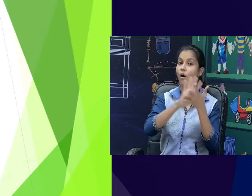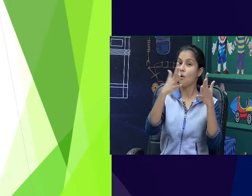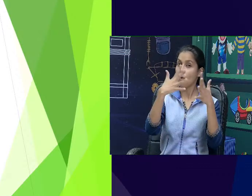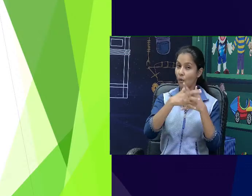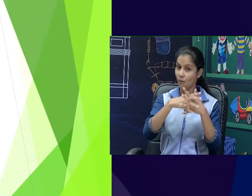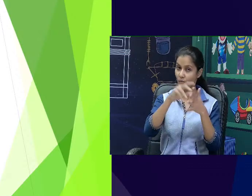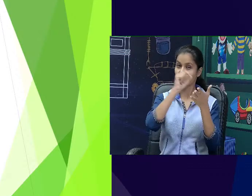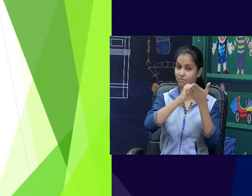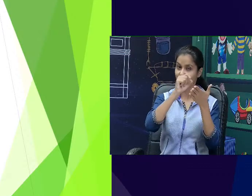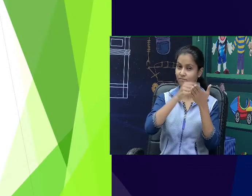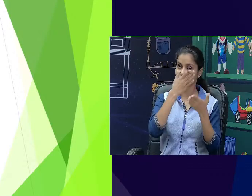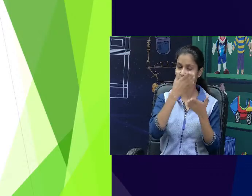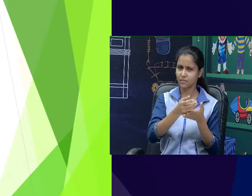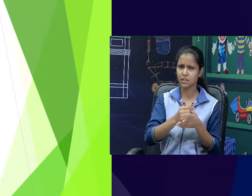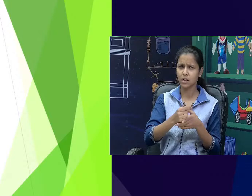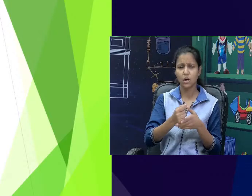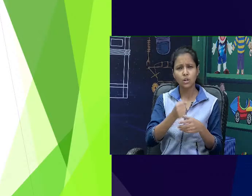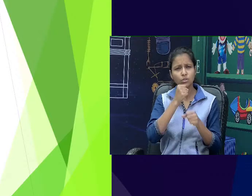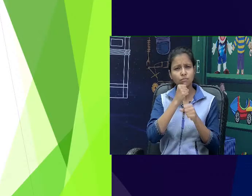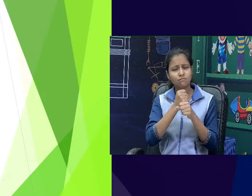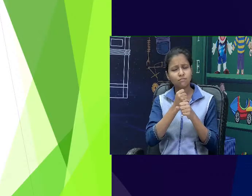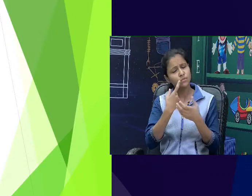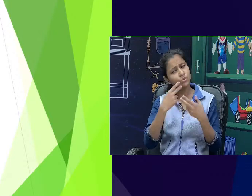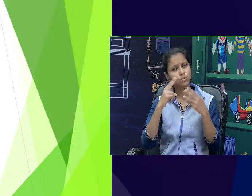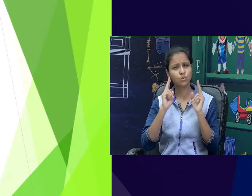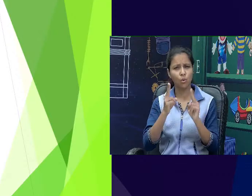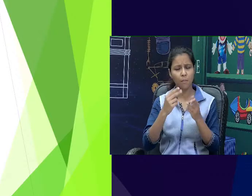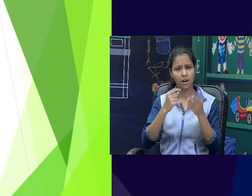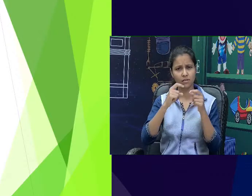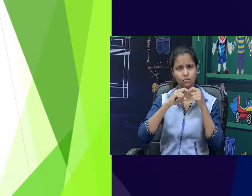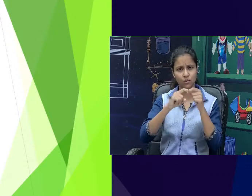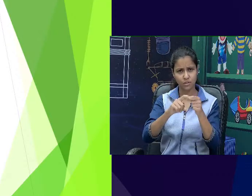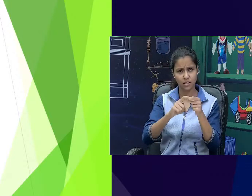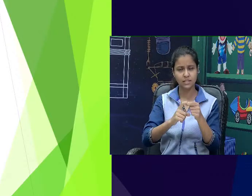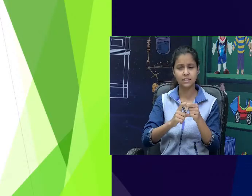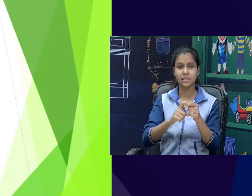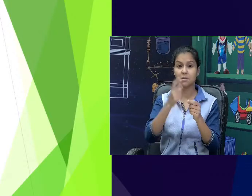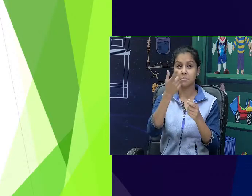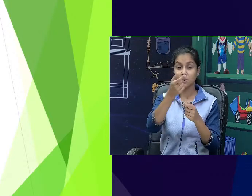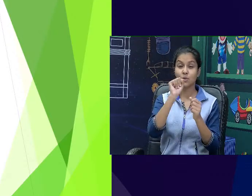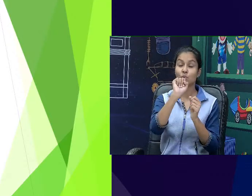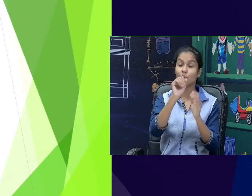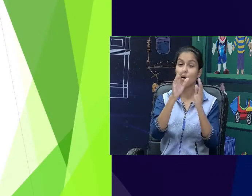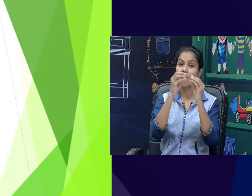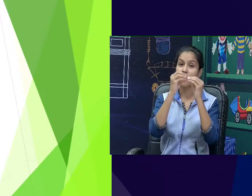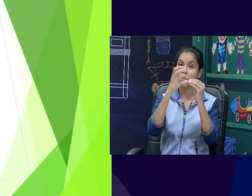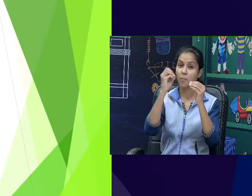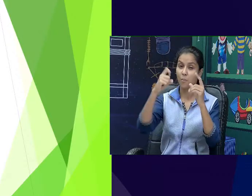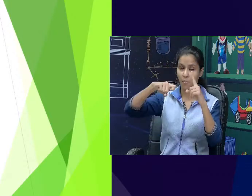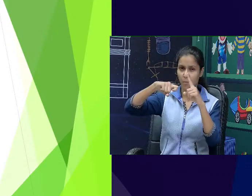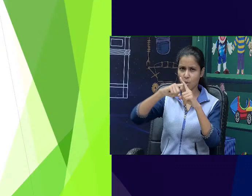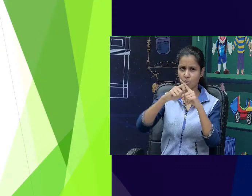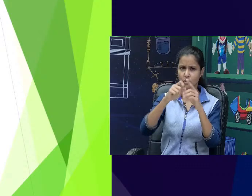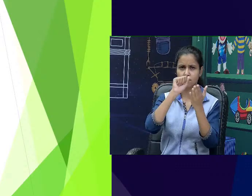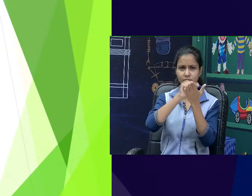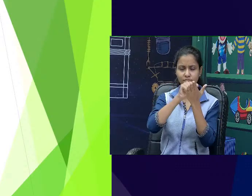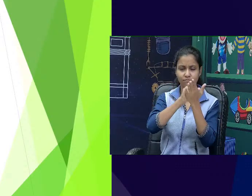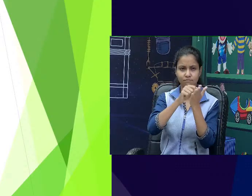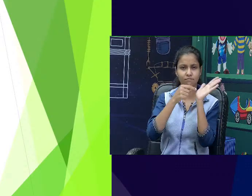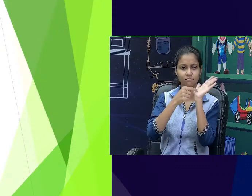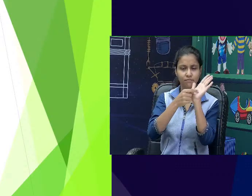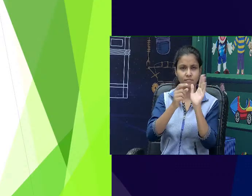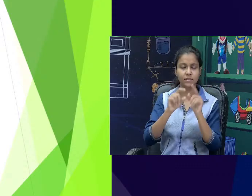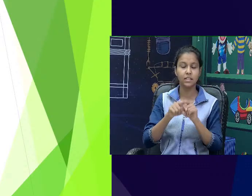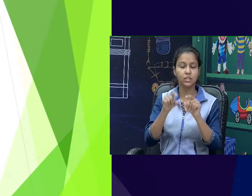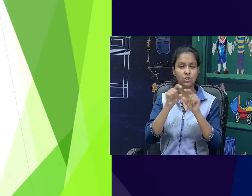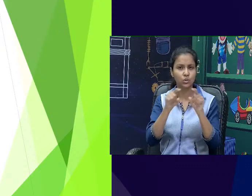is it is a general question which is given in the textbook for students. It is a general question. Write a short letter